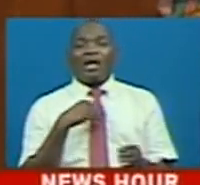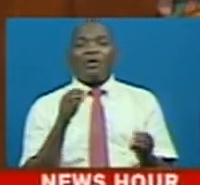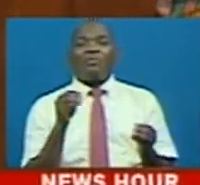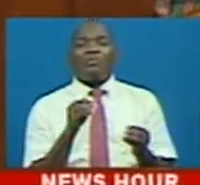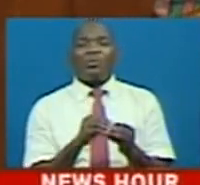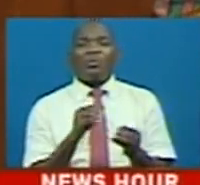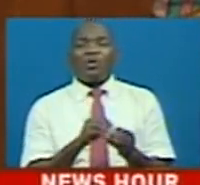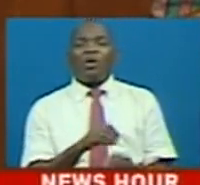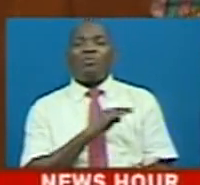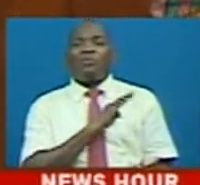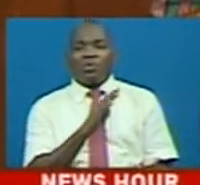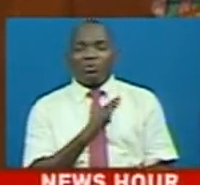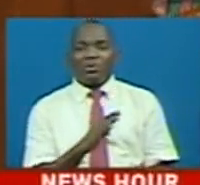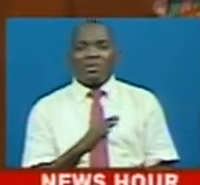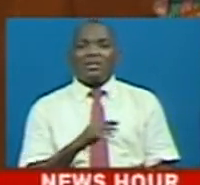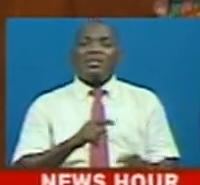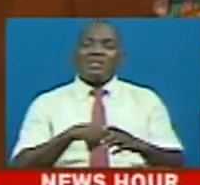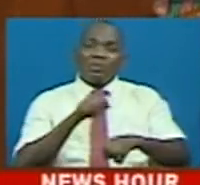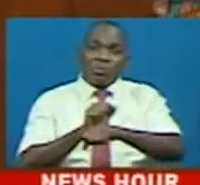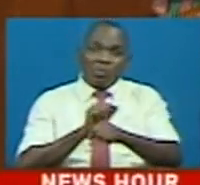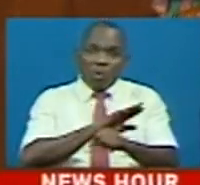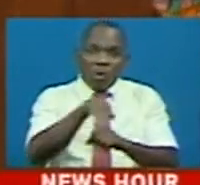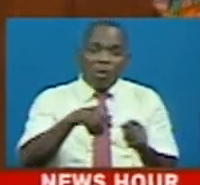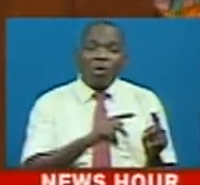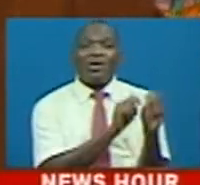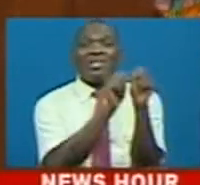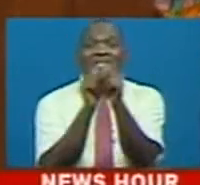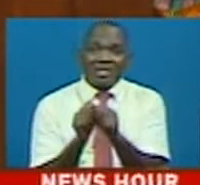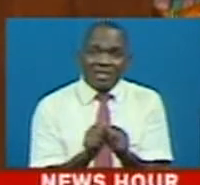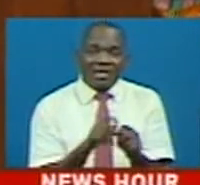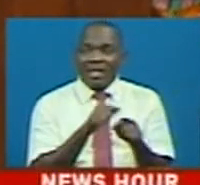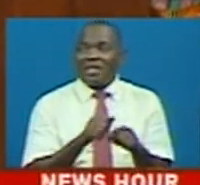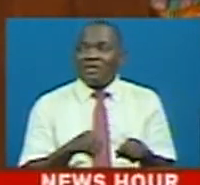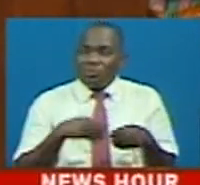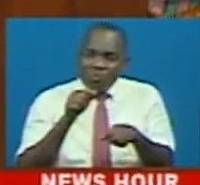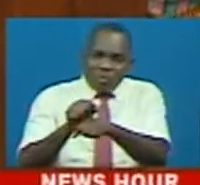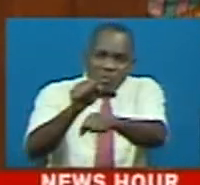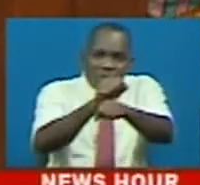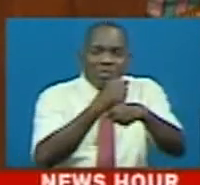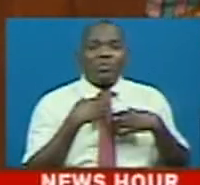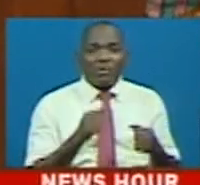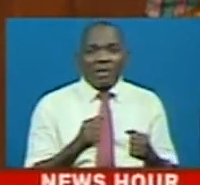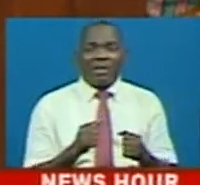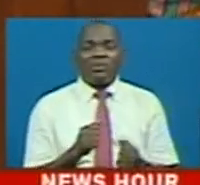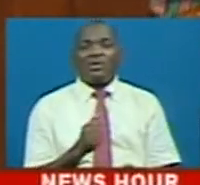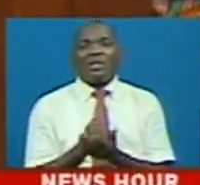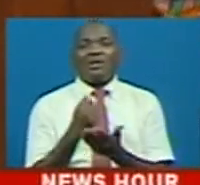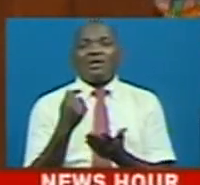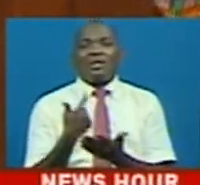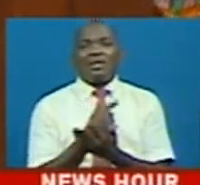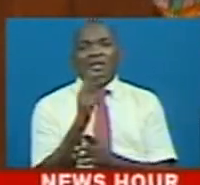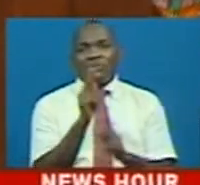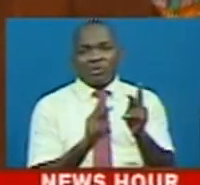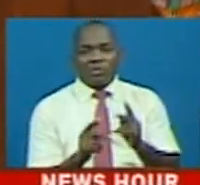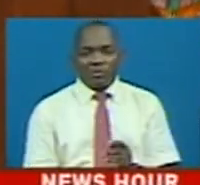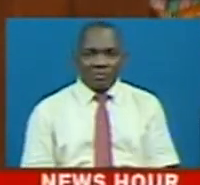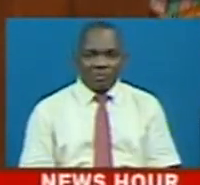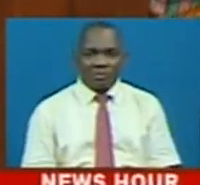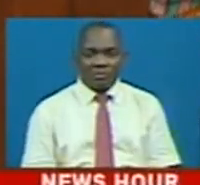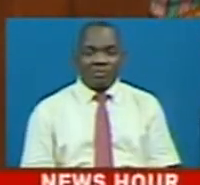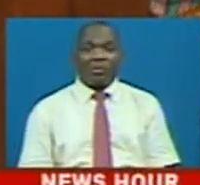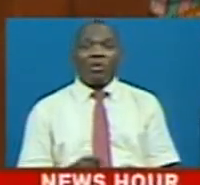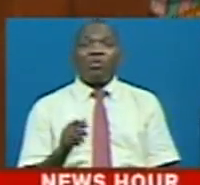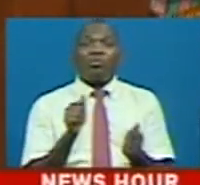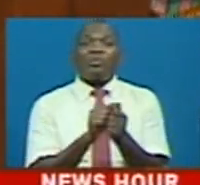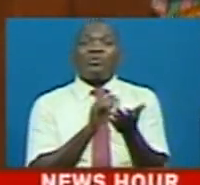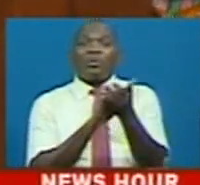work of the crew so that together we can deliver on our mandate to the Ghanaian people. I'm